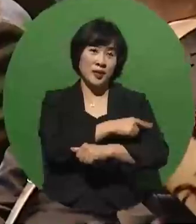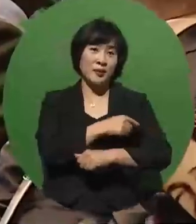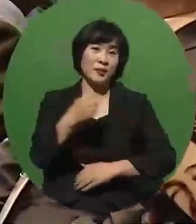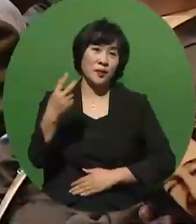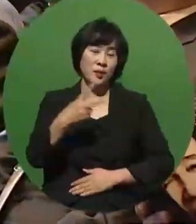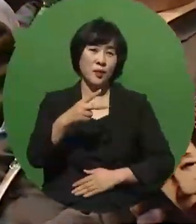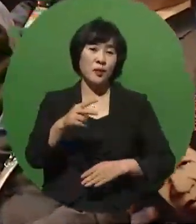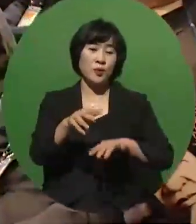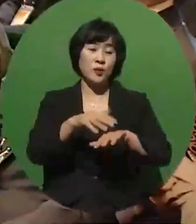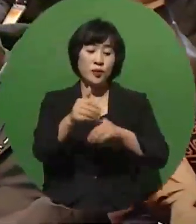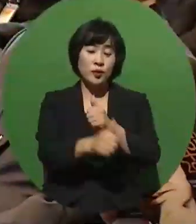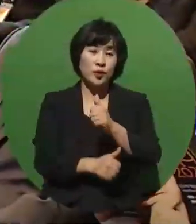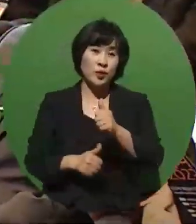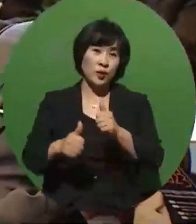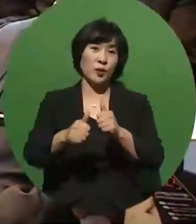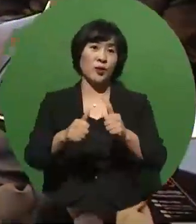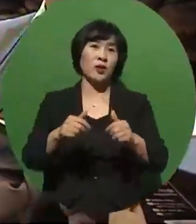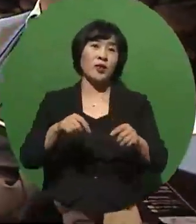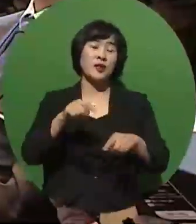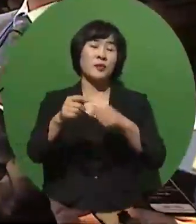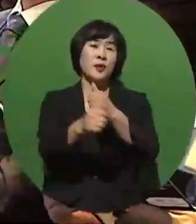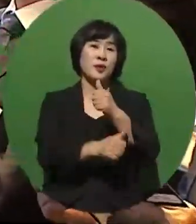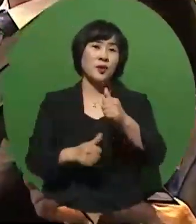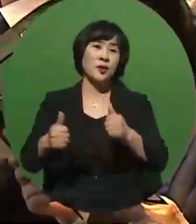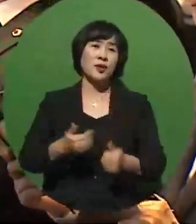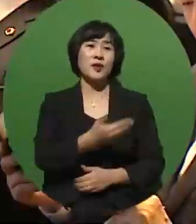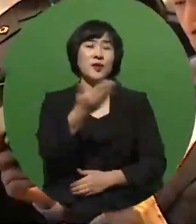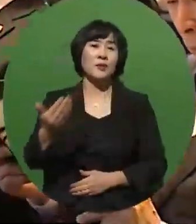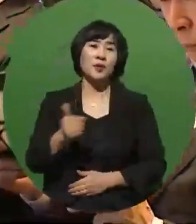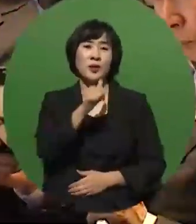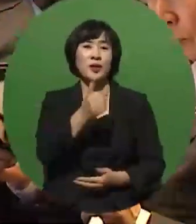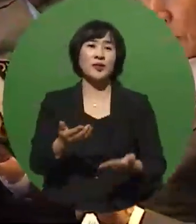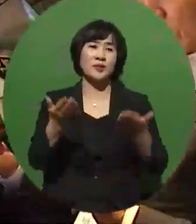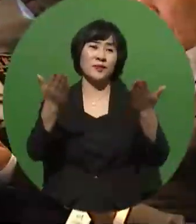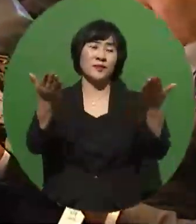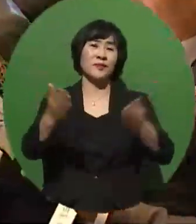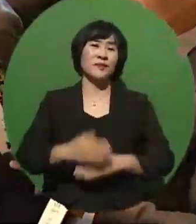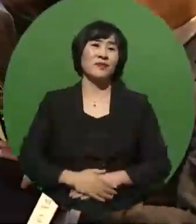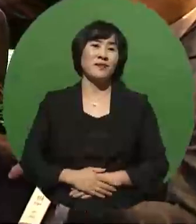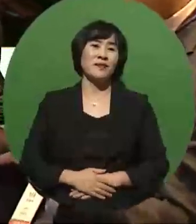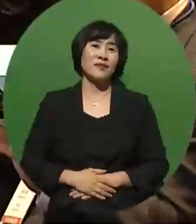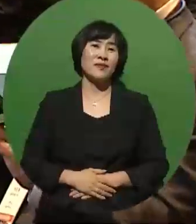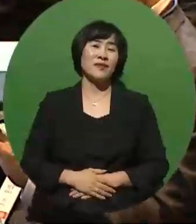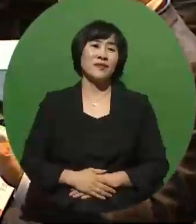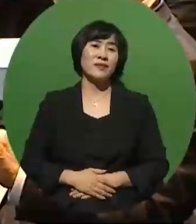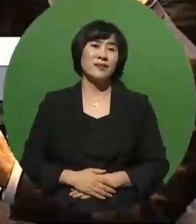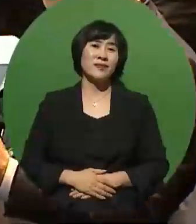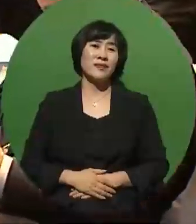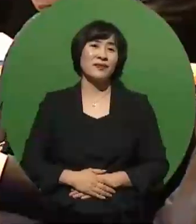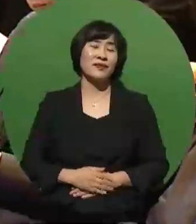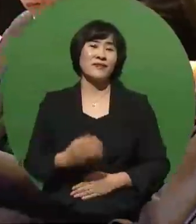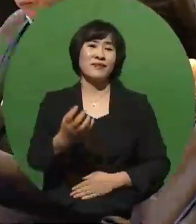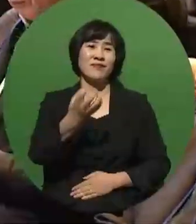of Kim-dae-jung Peace Center. And we have a lot of committee members and executive board members.